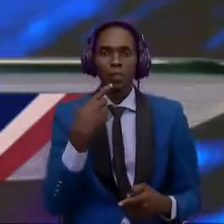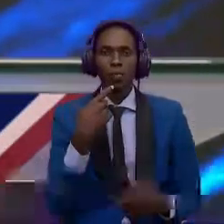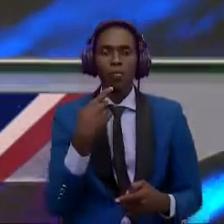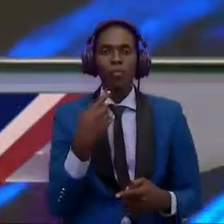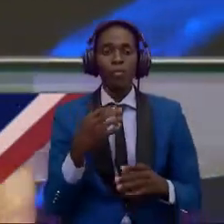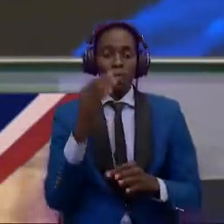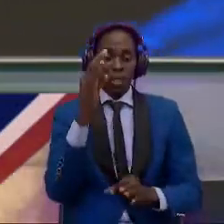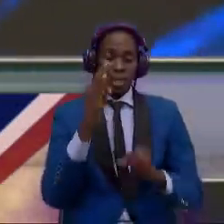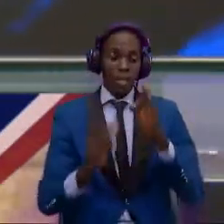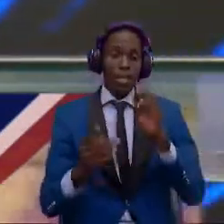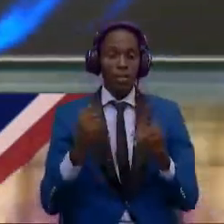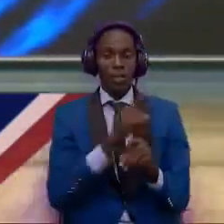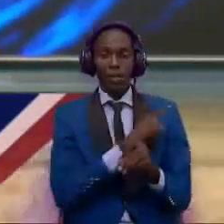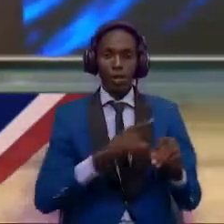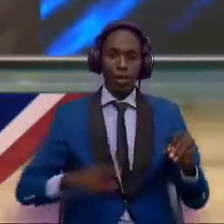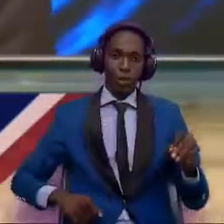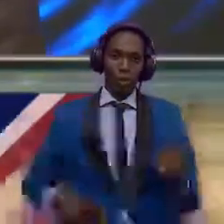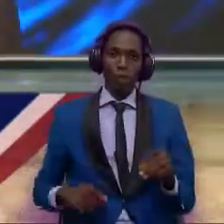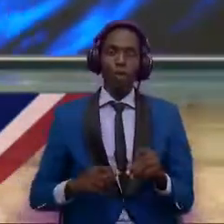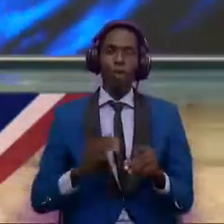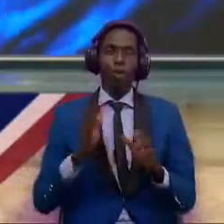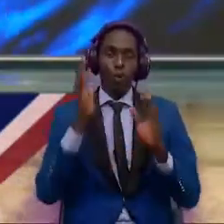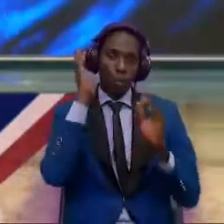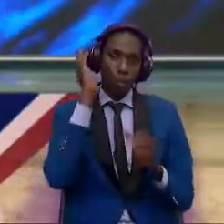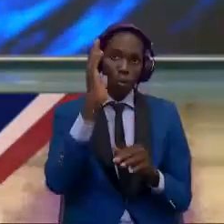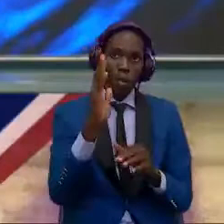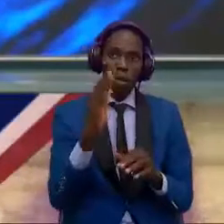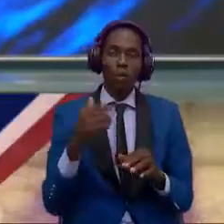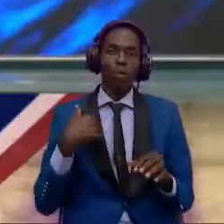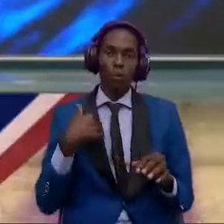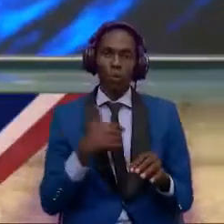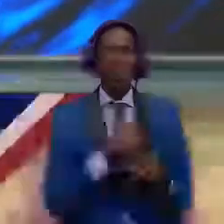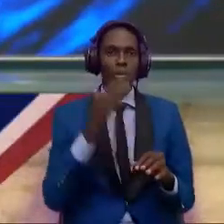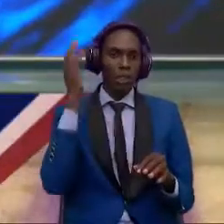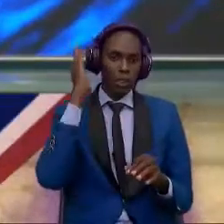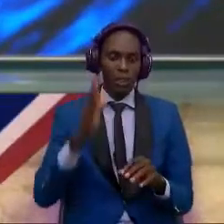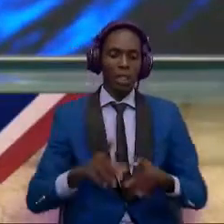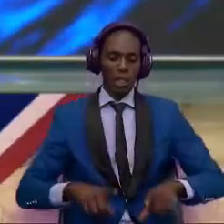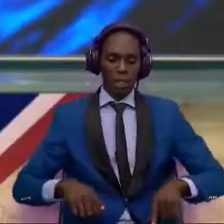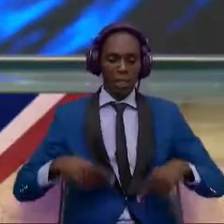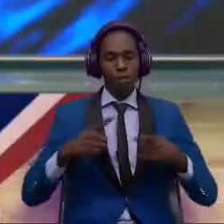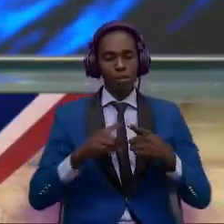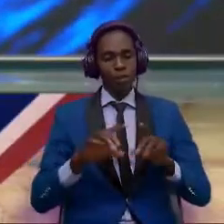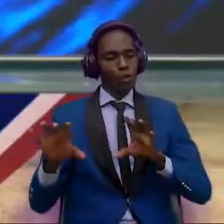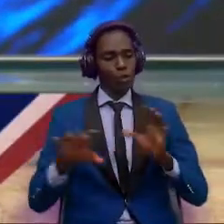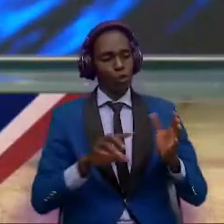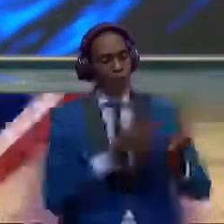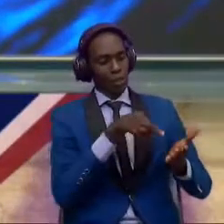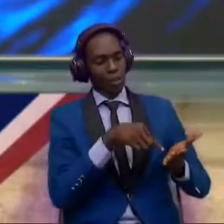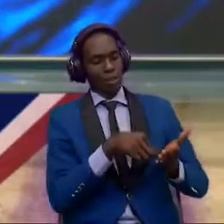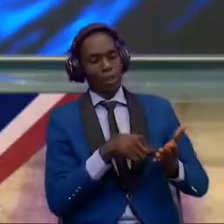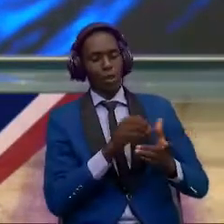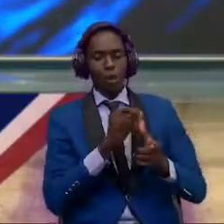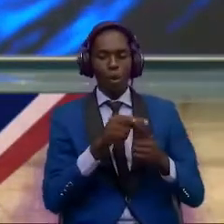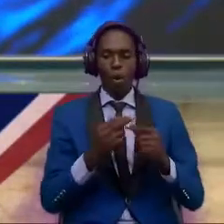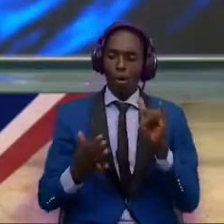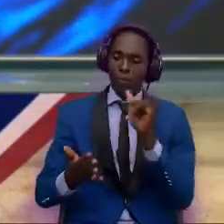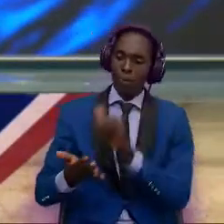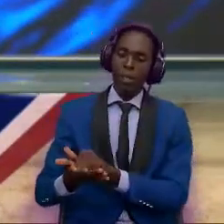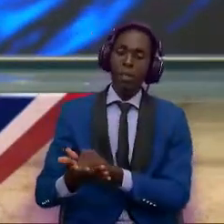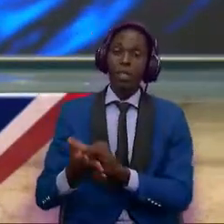Lord will, we shall live and do this or that. You will always